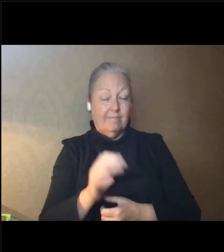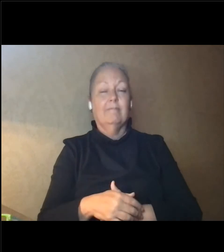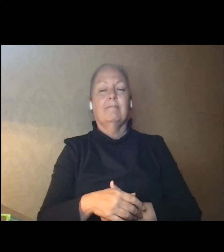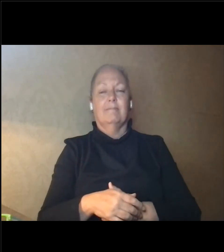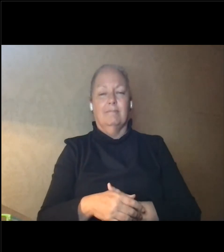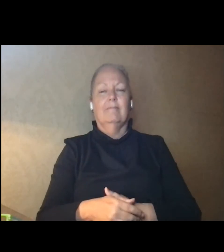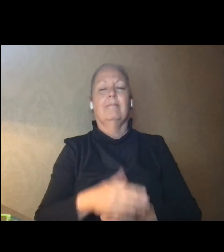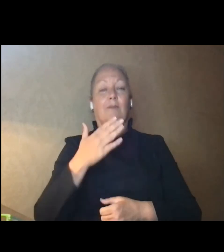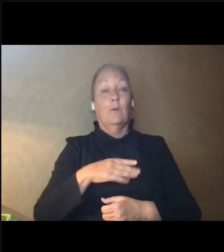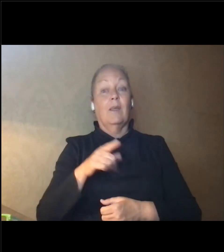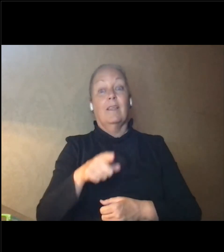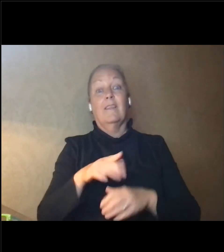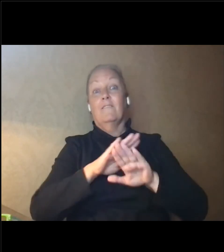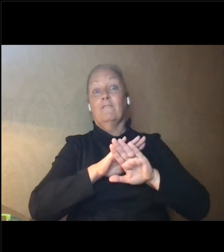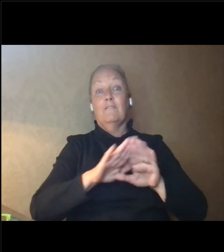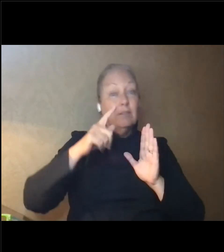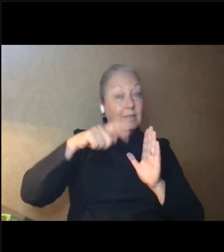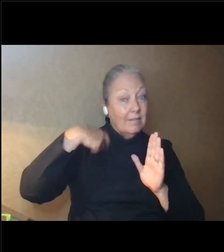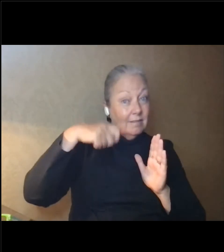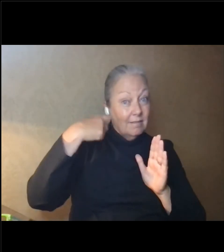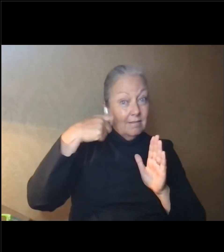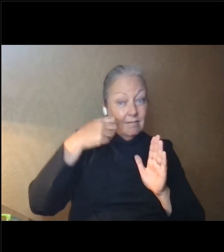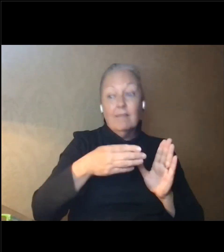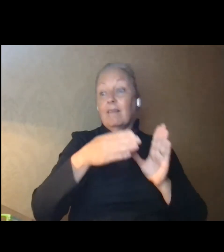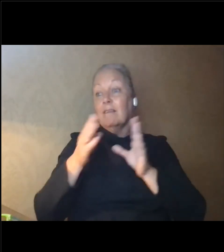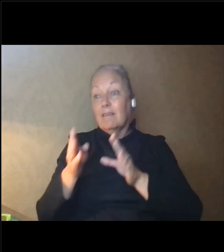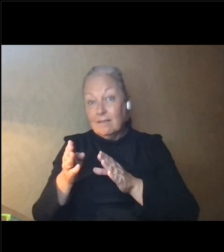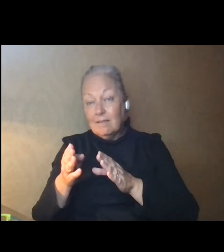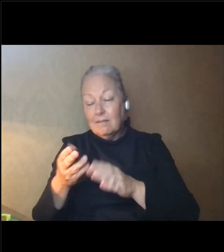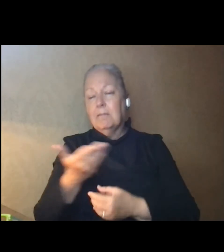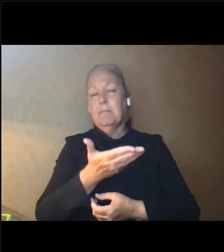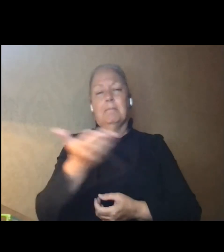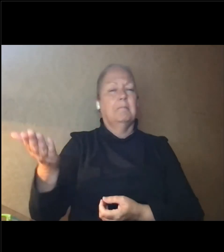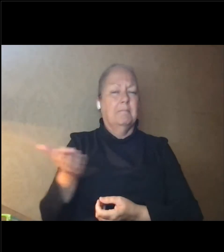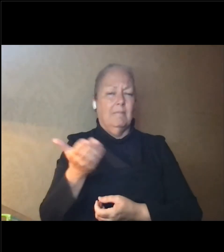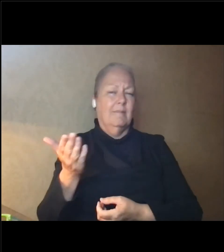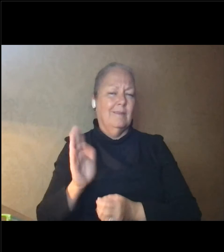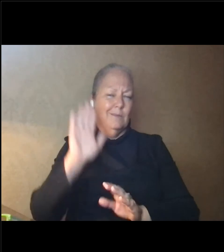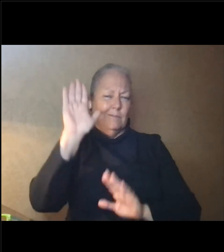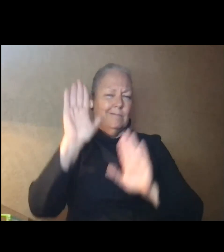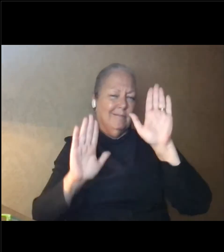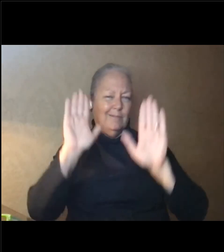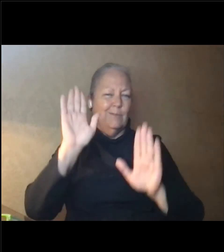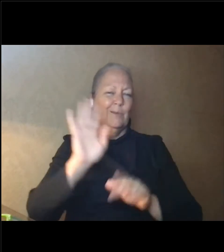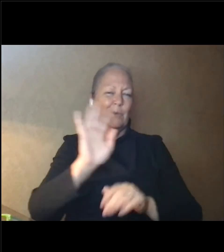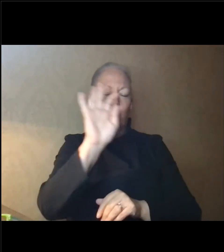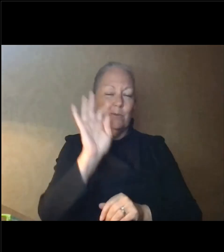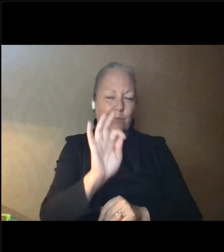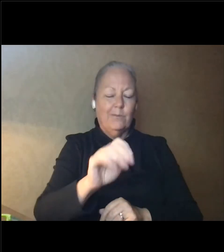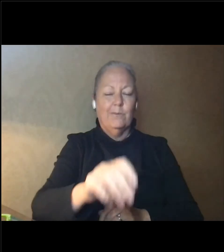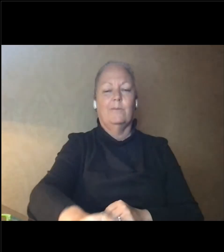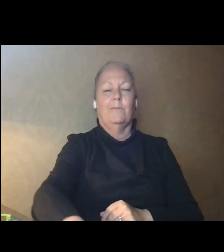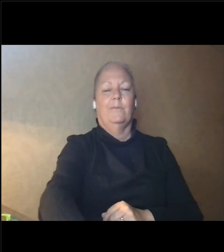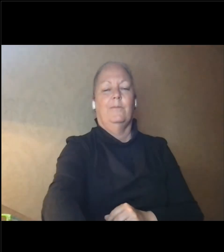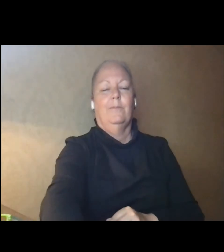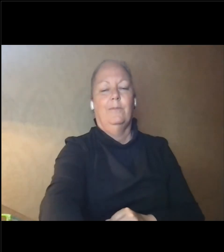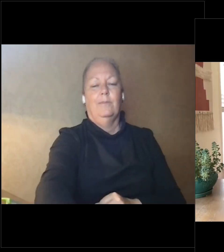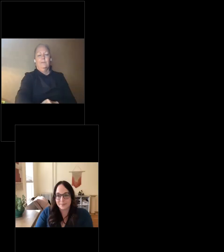straight into them in the Q&A period. So please, over to Gertrude now.